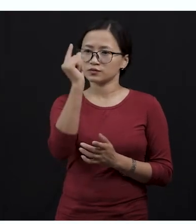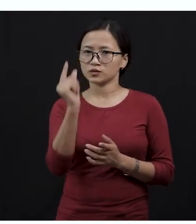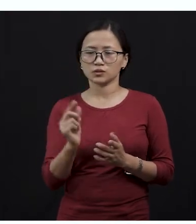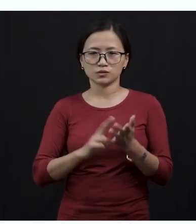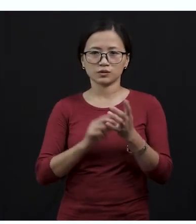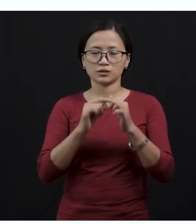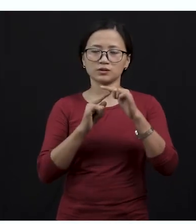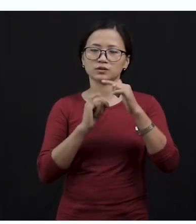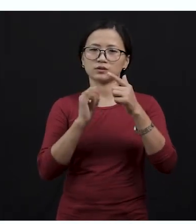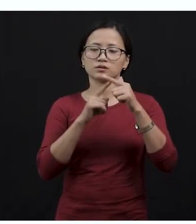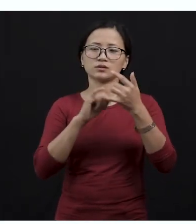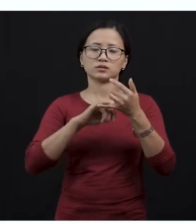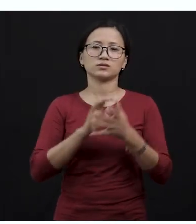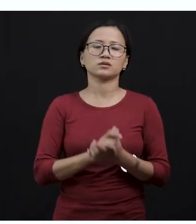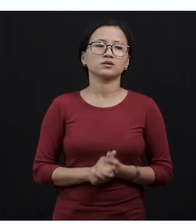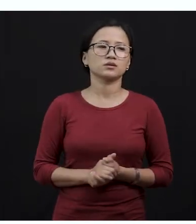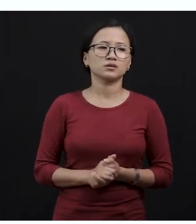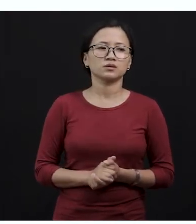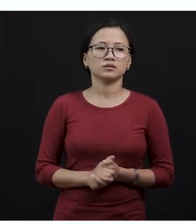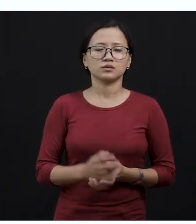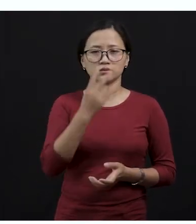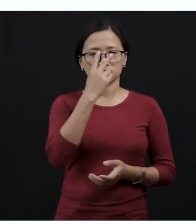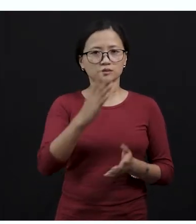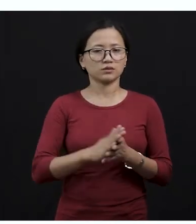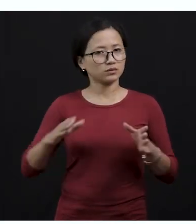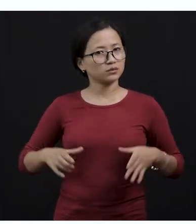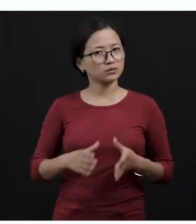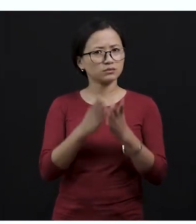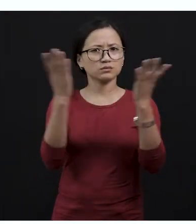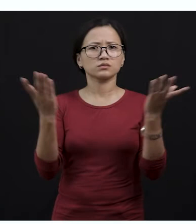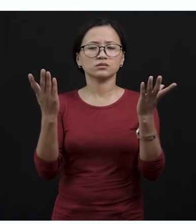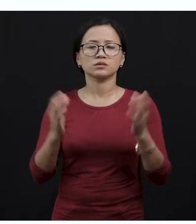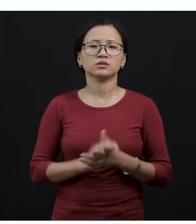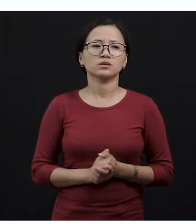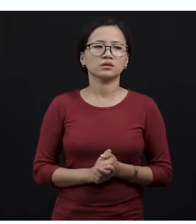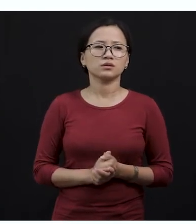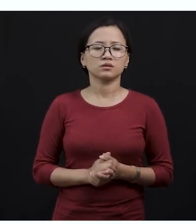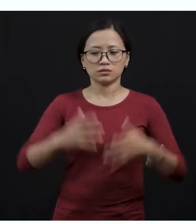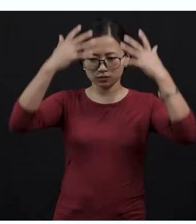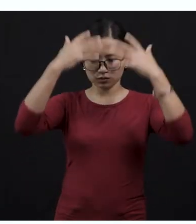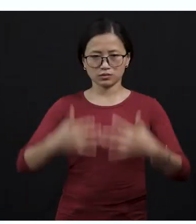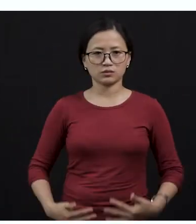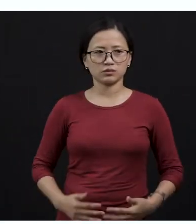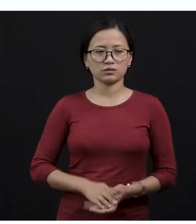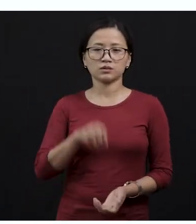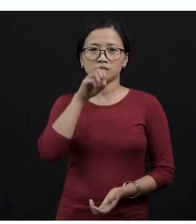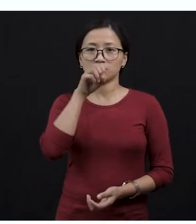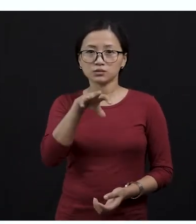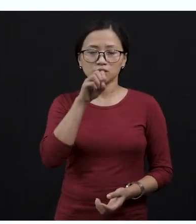in this picture, what can you see? You can see a tree, a big tree, an organism, a